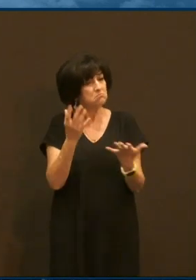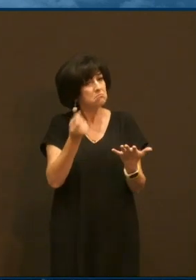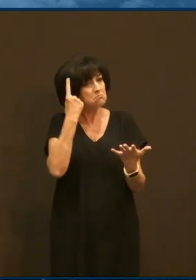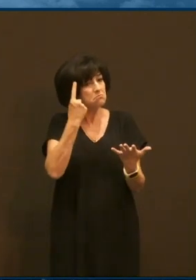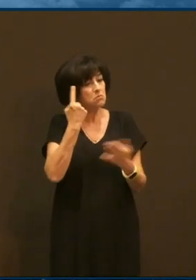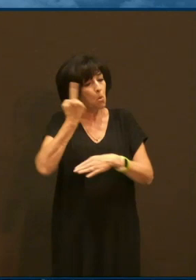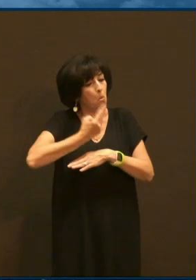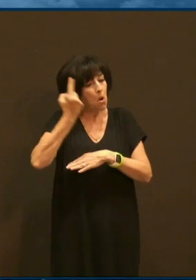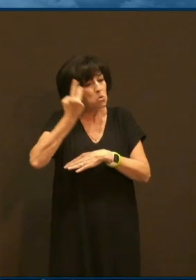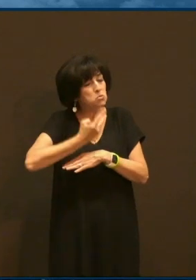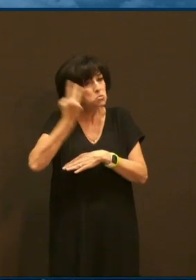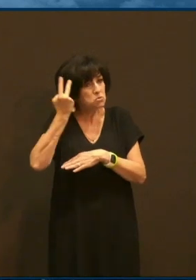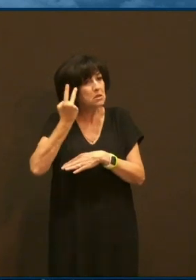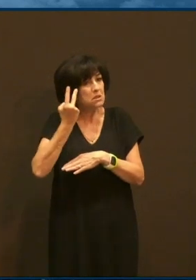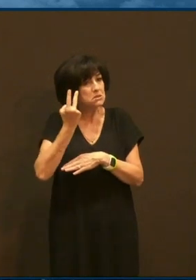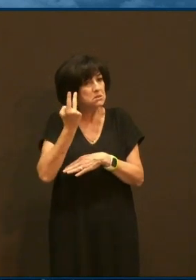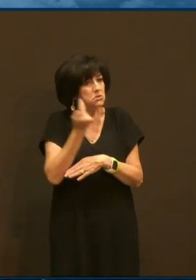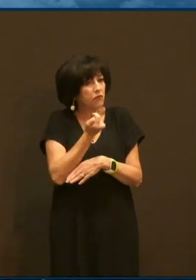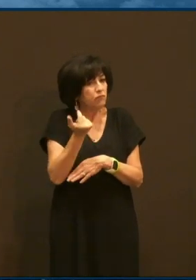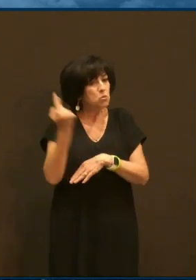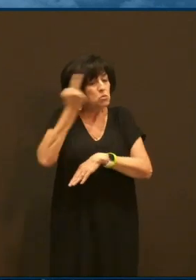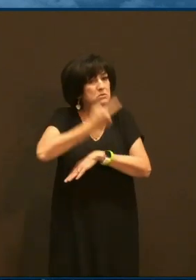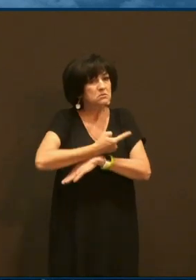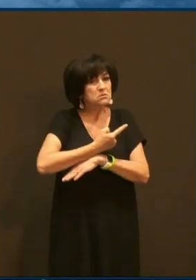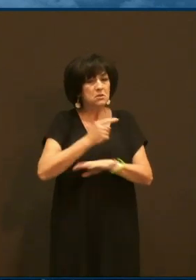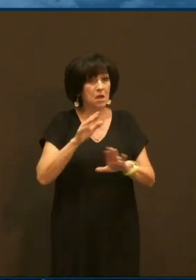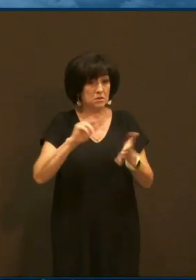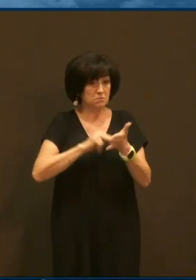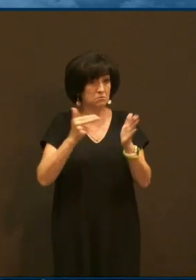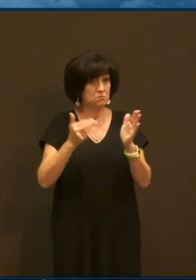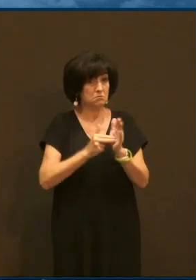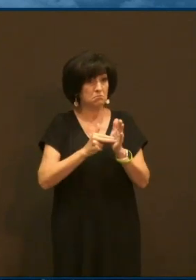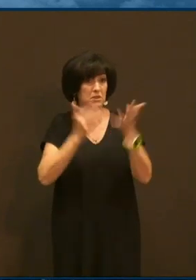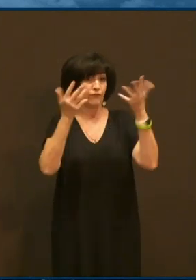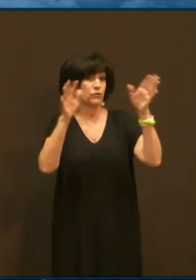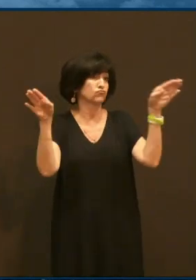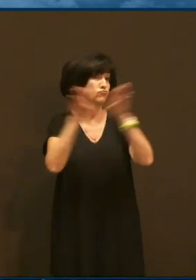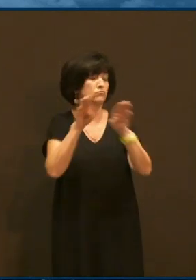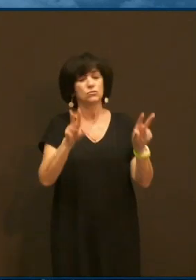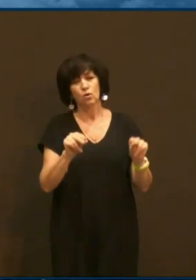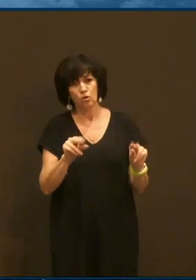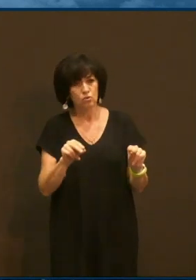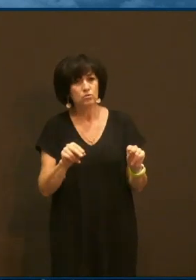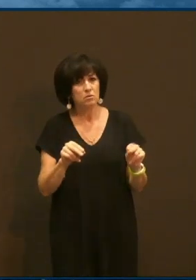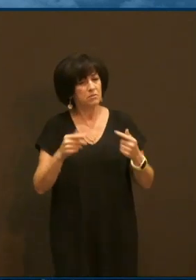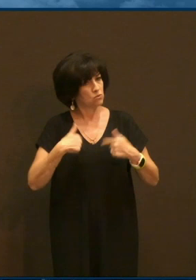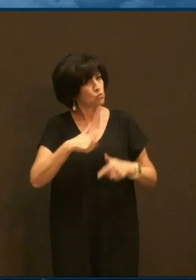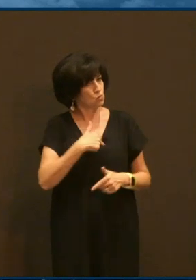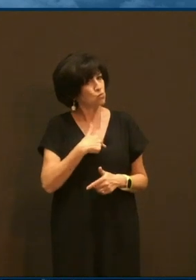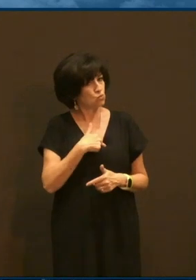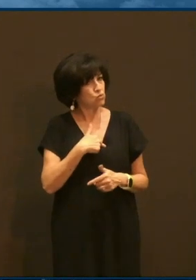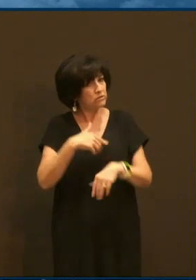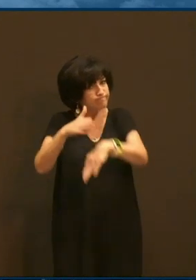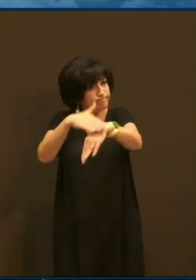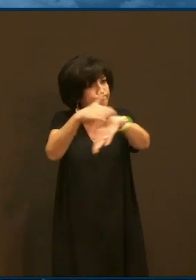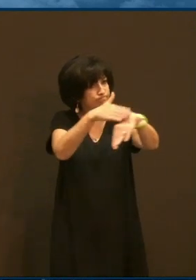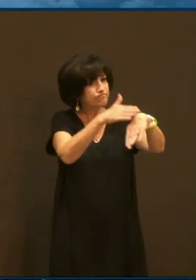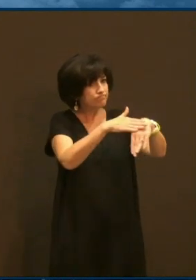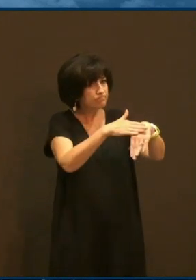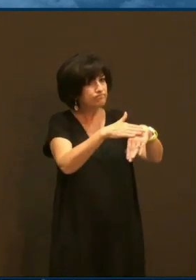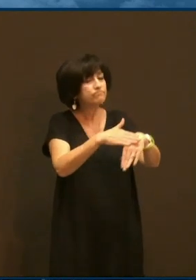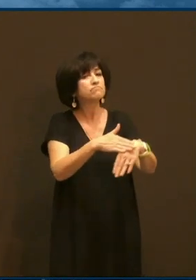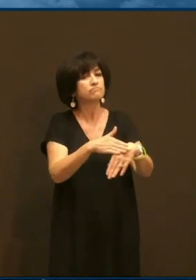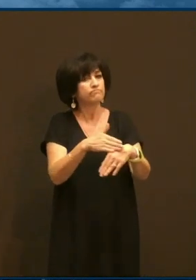be watching it. We're moving through the phases, a little bit concerned about folks not observing social distancing